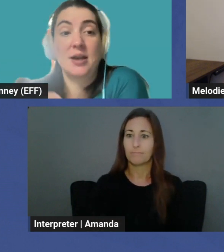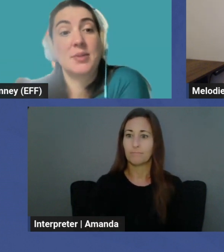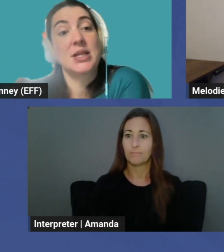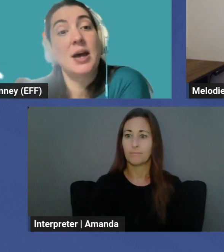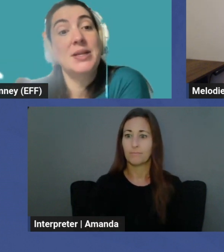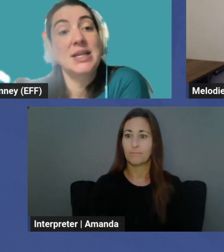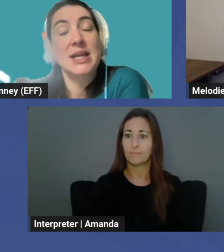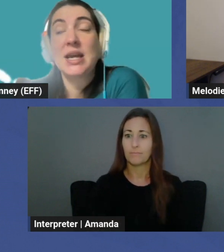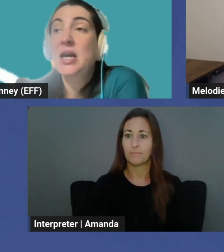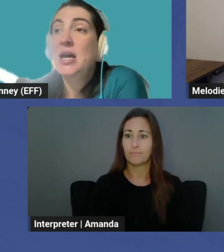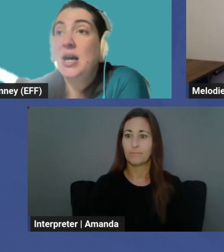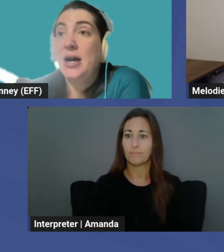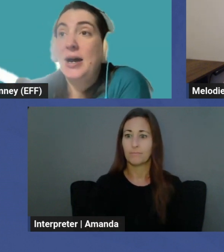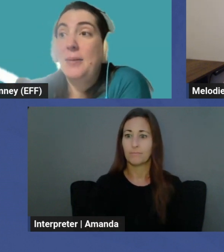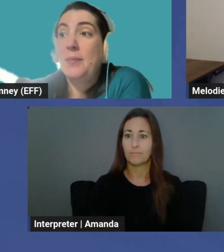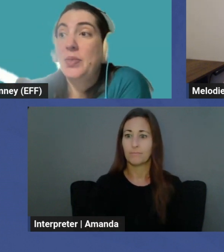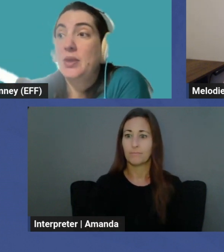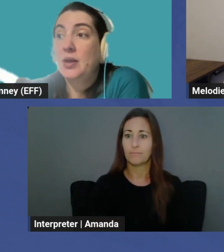browsing, anonymous commenting,